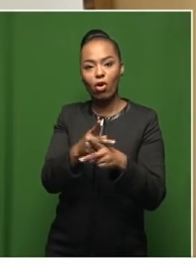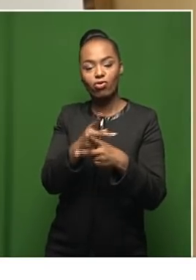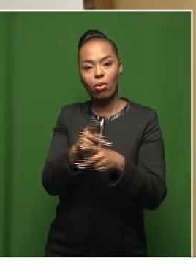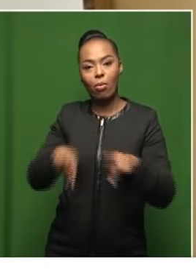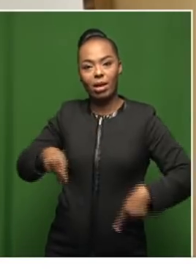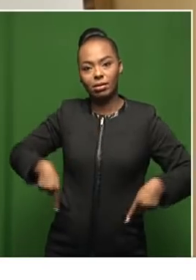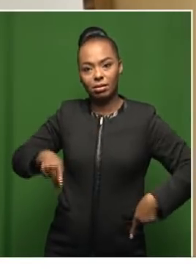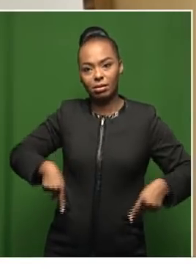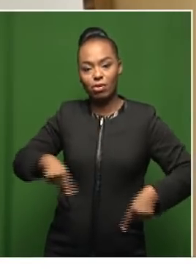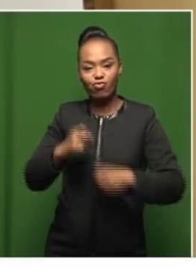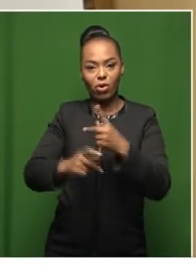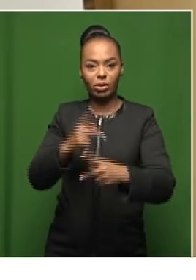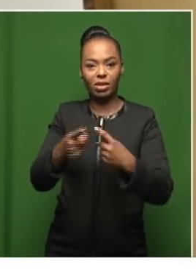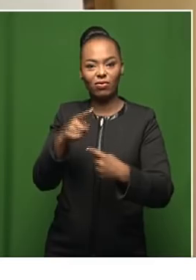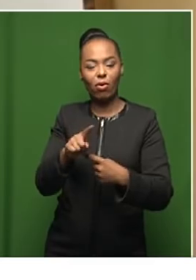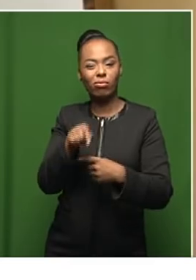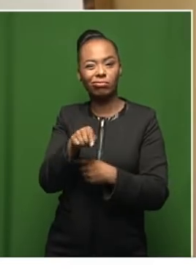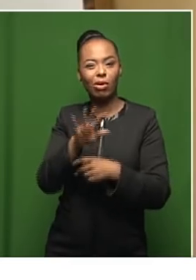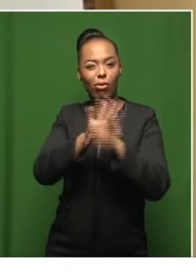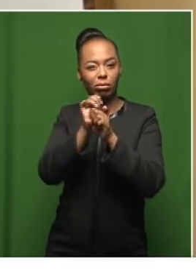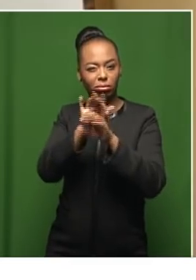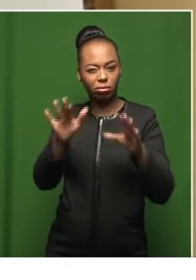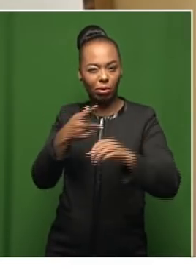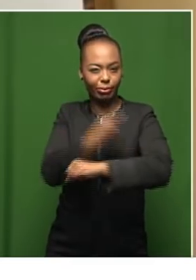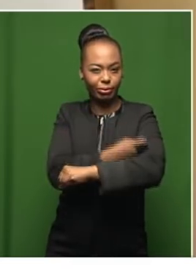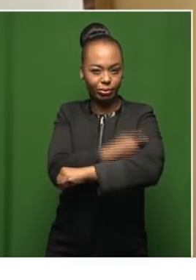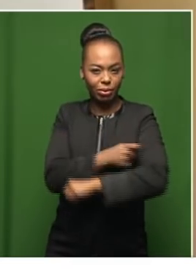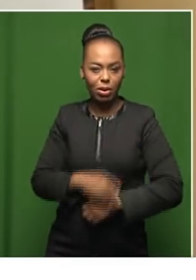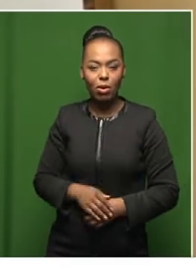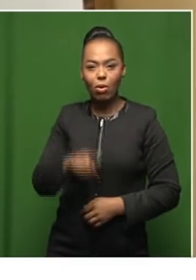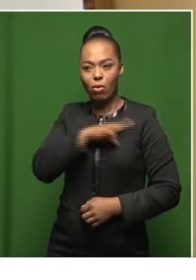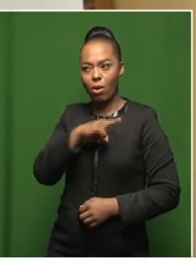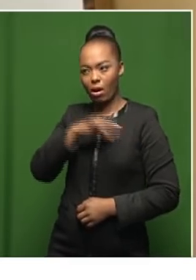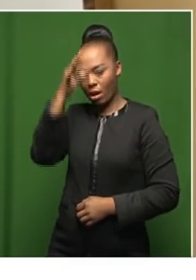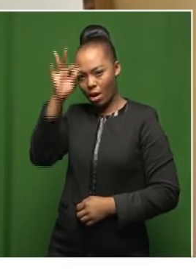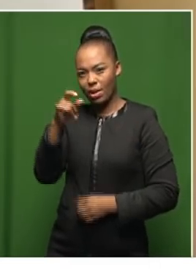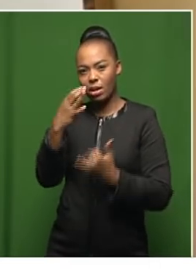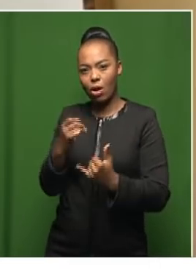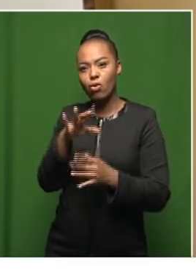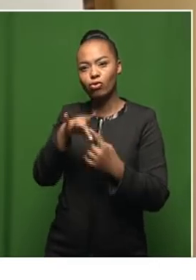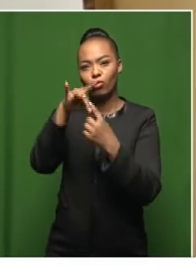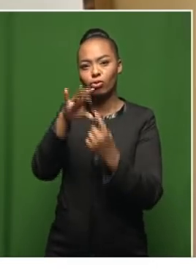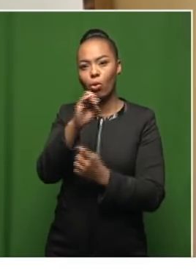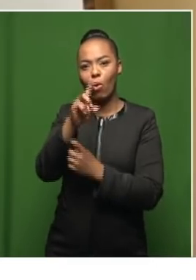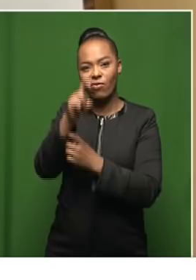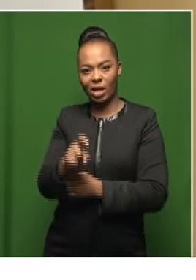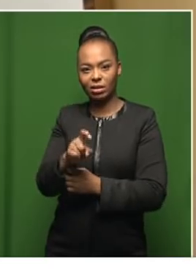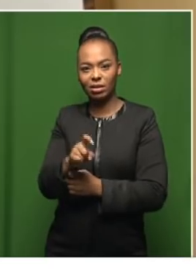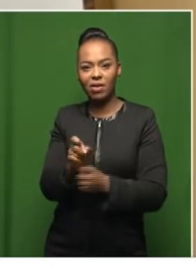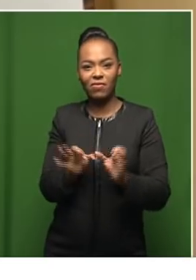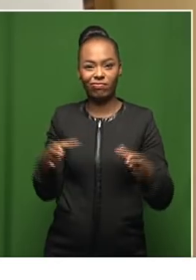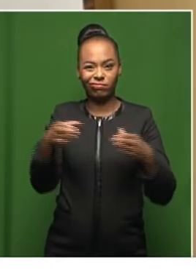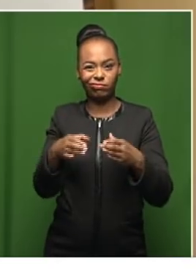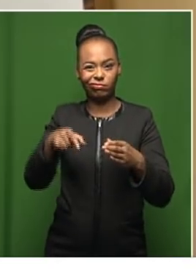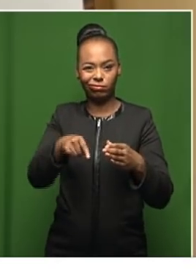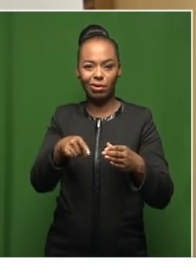the coronavirus vaccine. So why did the government choose the COVAX facility as a means of vaccine procurement? What are the